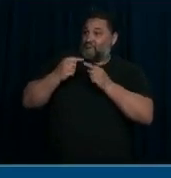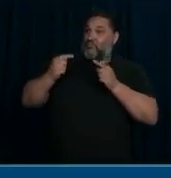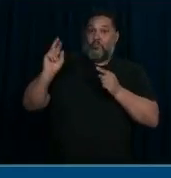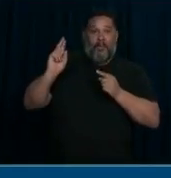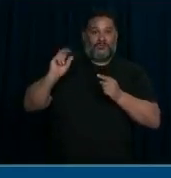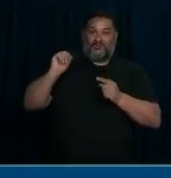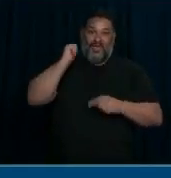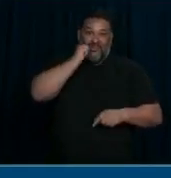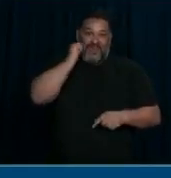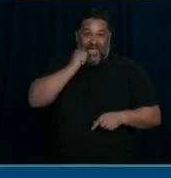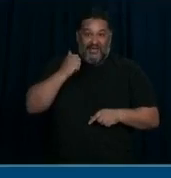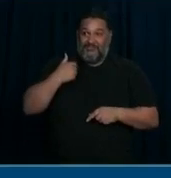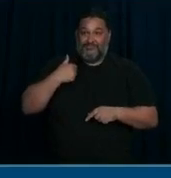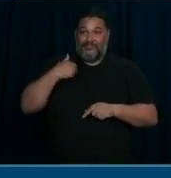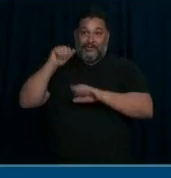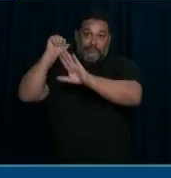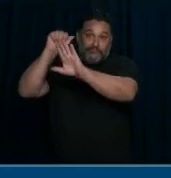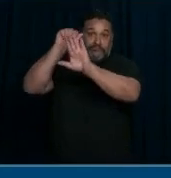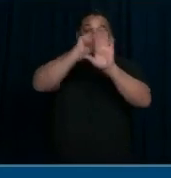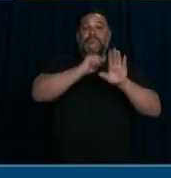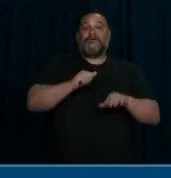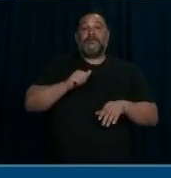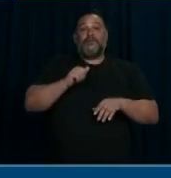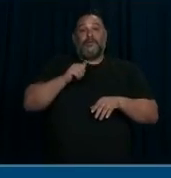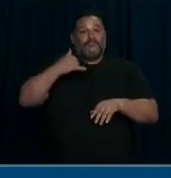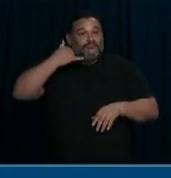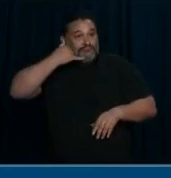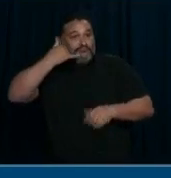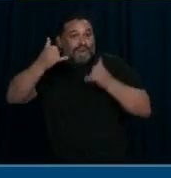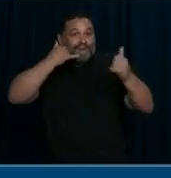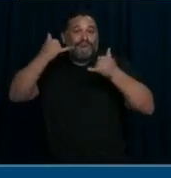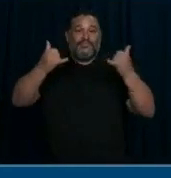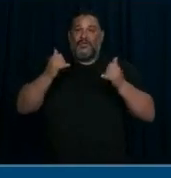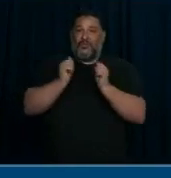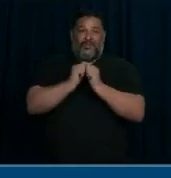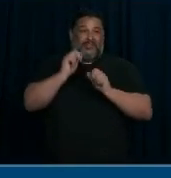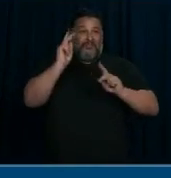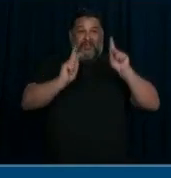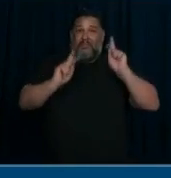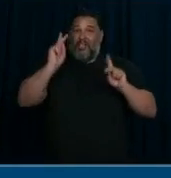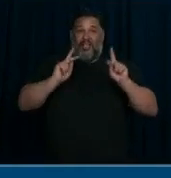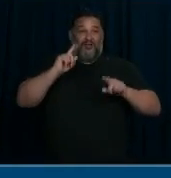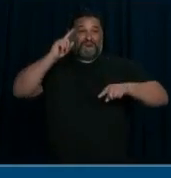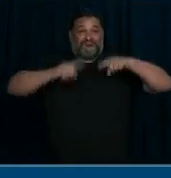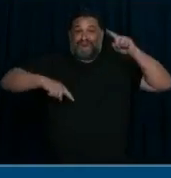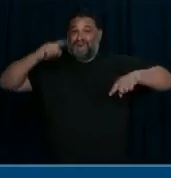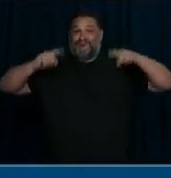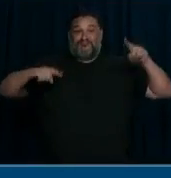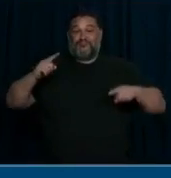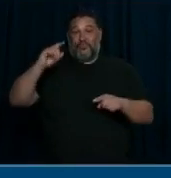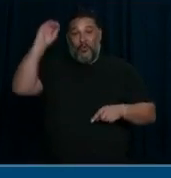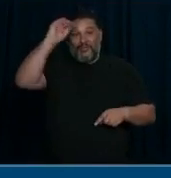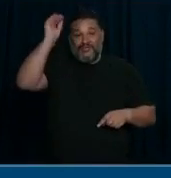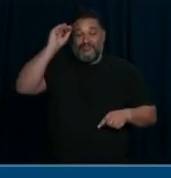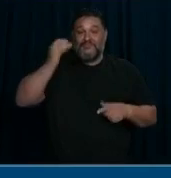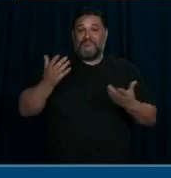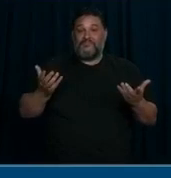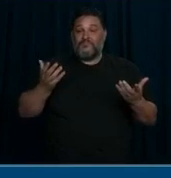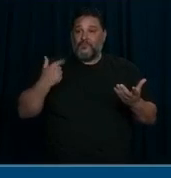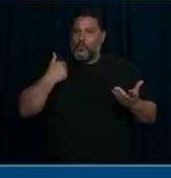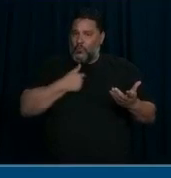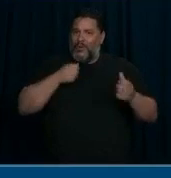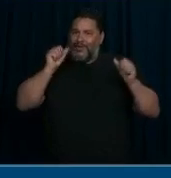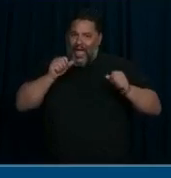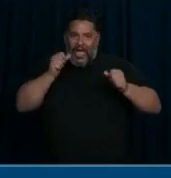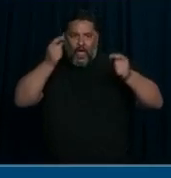out knocking on doors, speaking on the phone with people of all different opinions. There are things that we can come